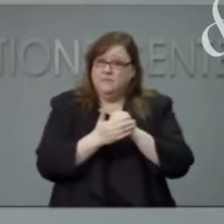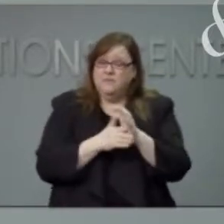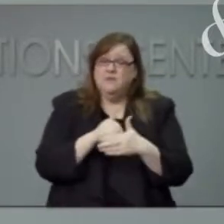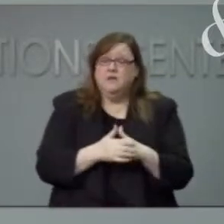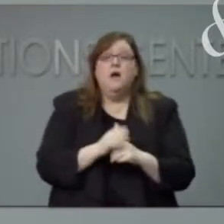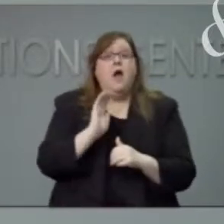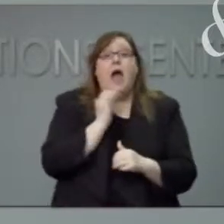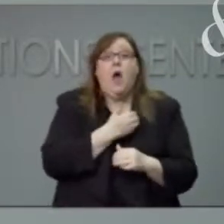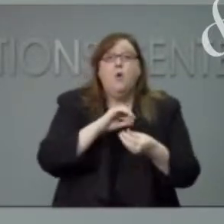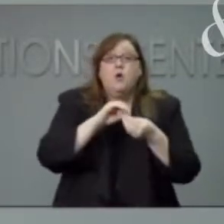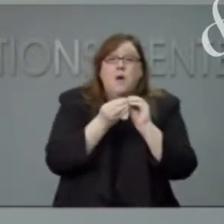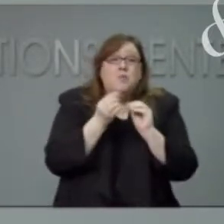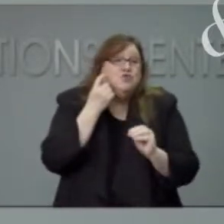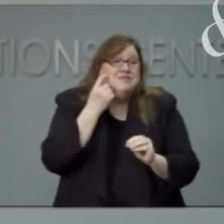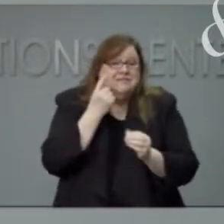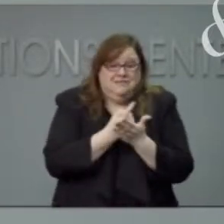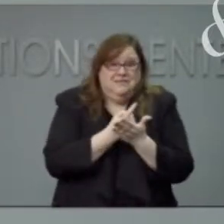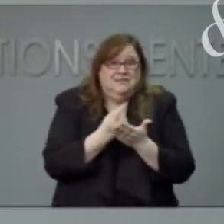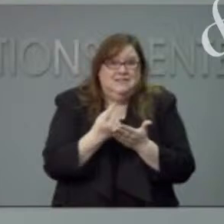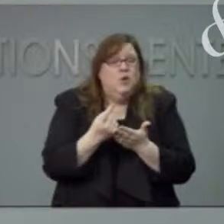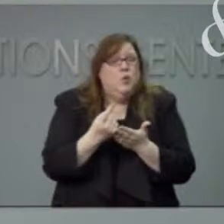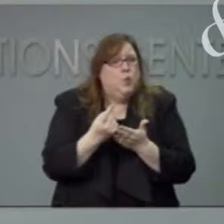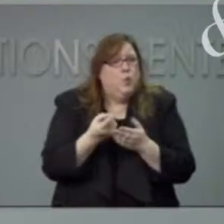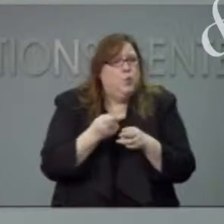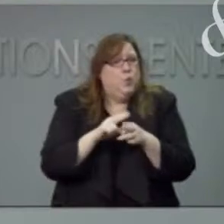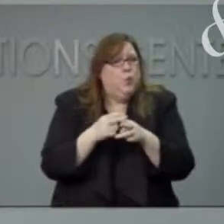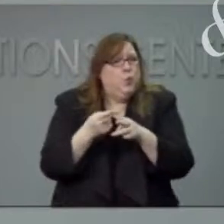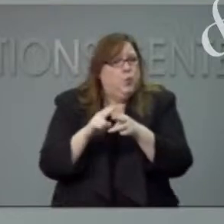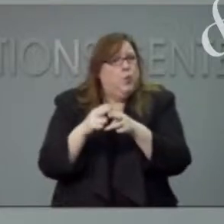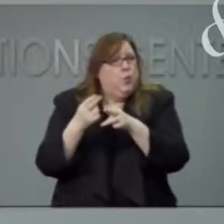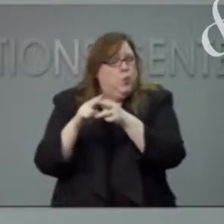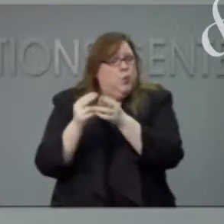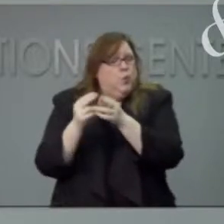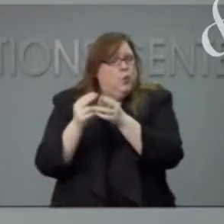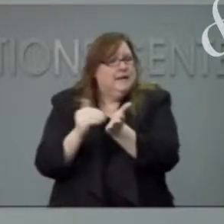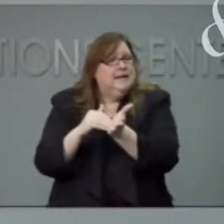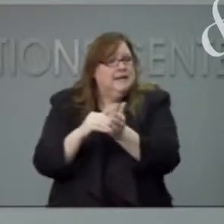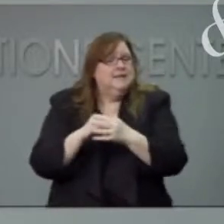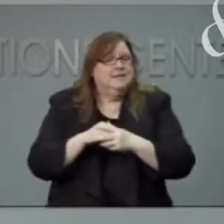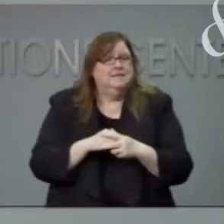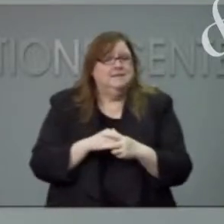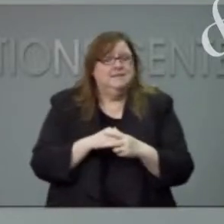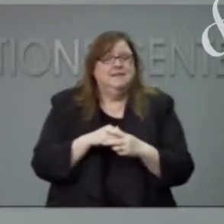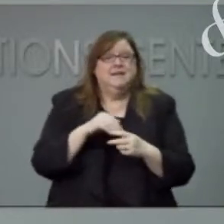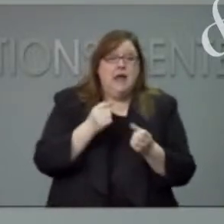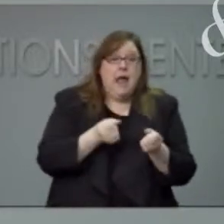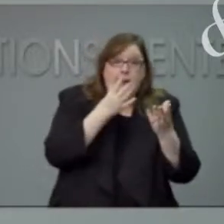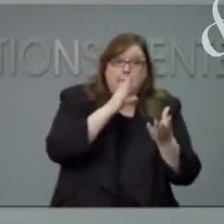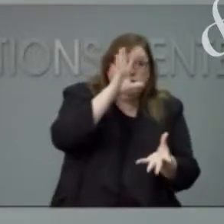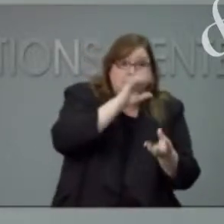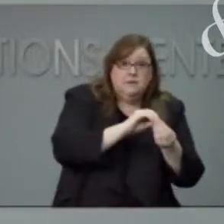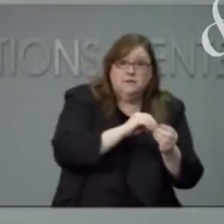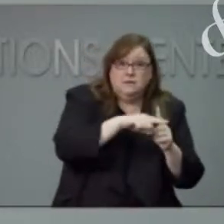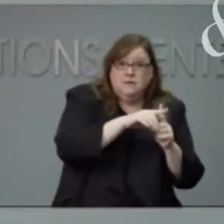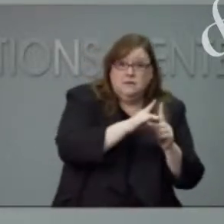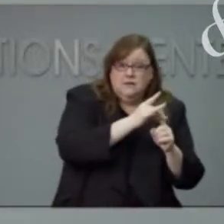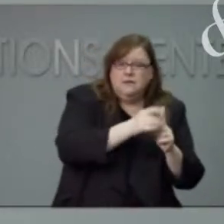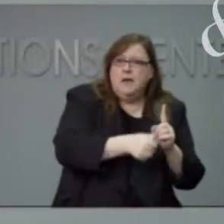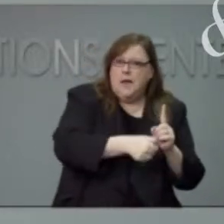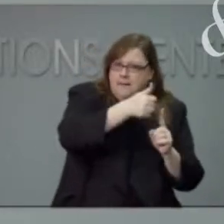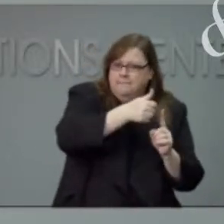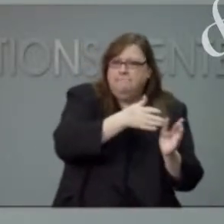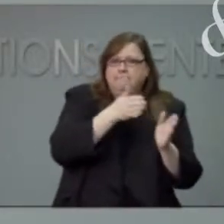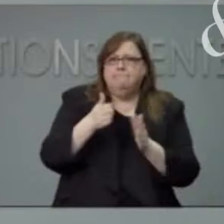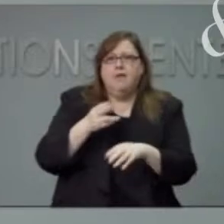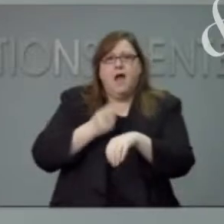past week. Our cases have ticked up, as have the percent of tests that are positive and hospitalizations. We can turn these